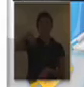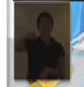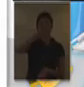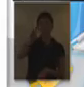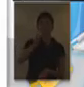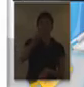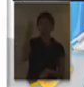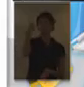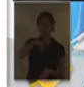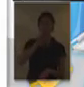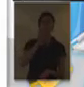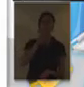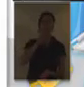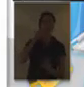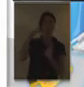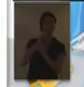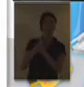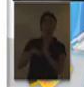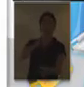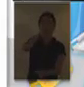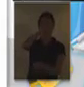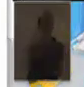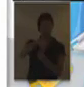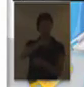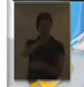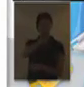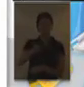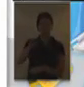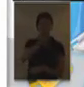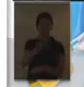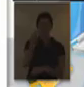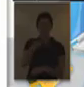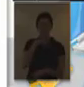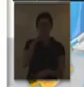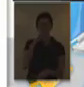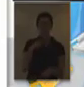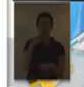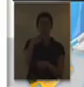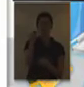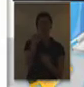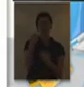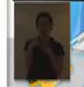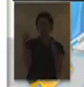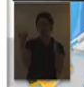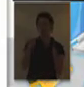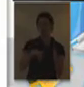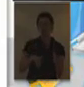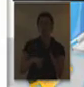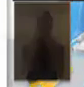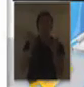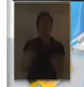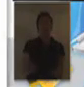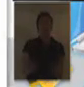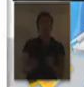study programs with companies, and it'll be 50 square meters that we're developing. That will be done this year.